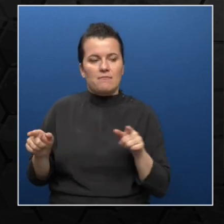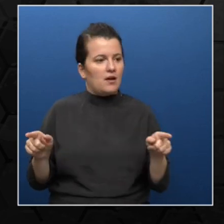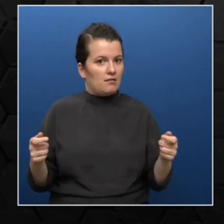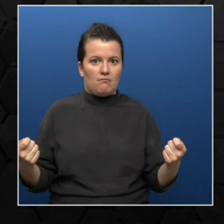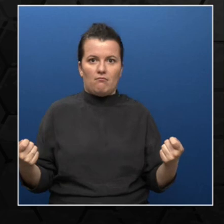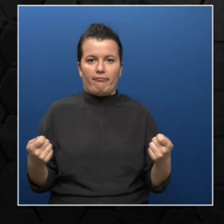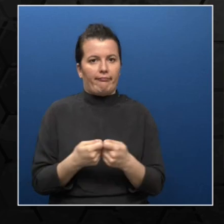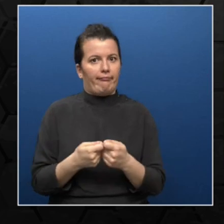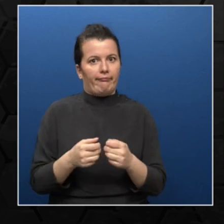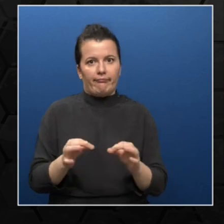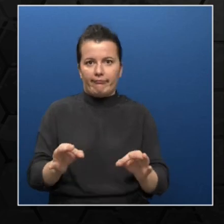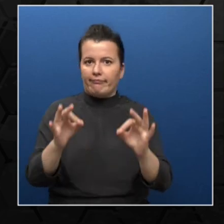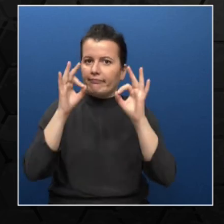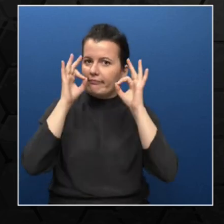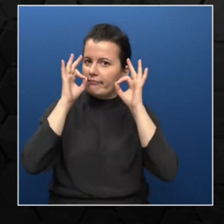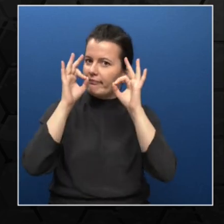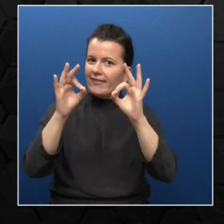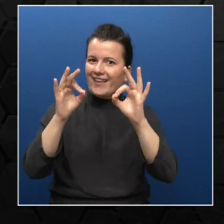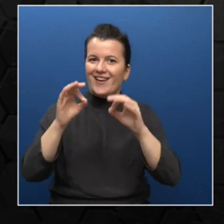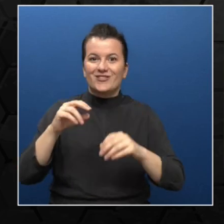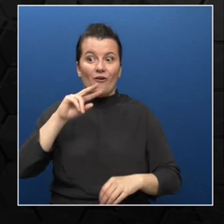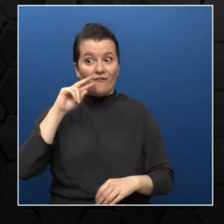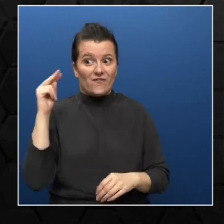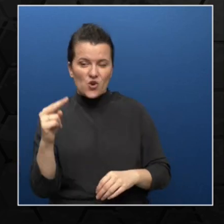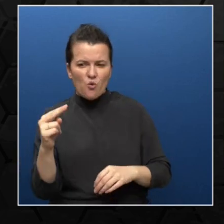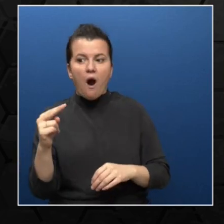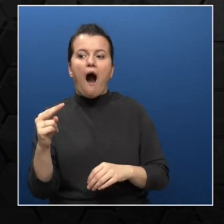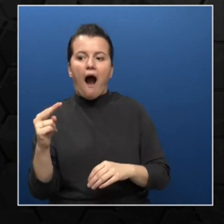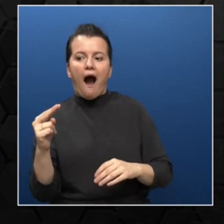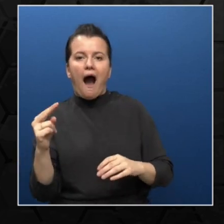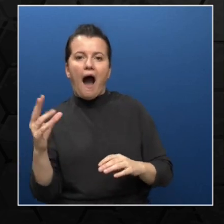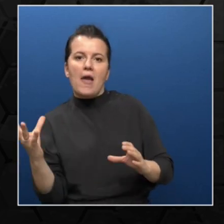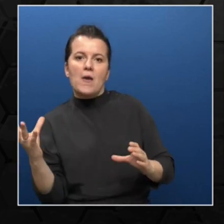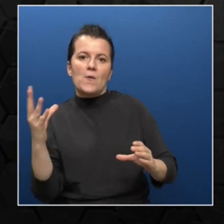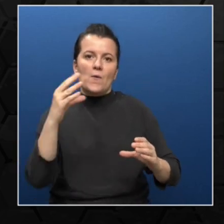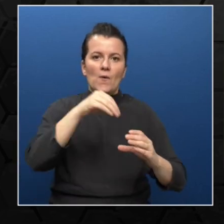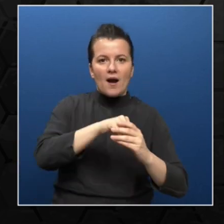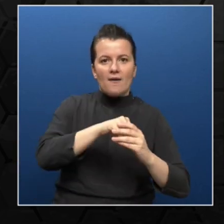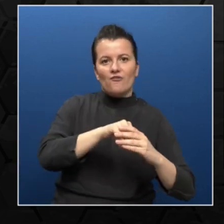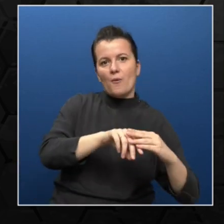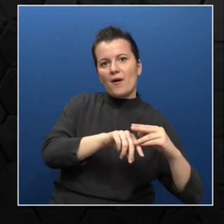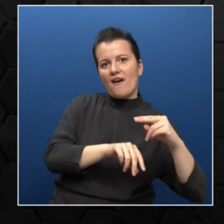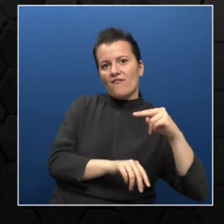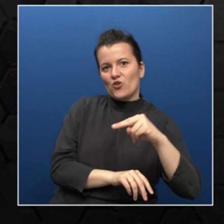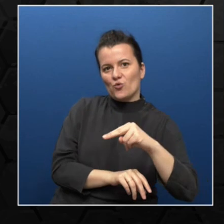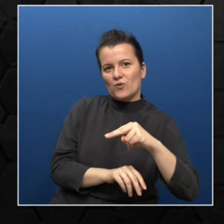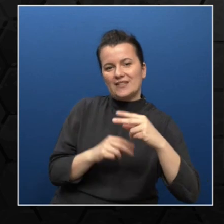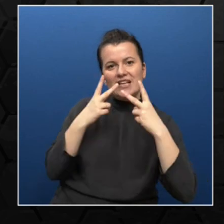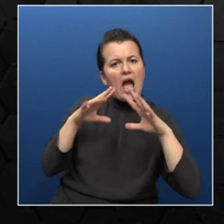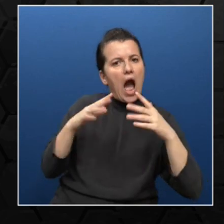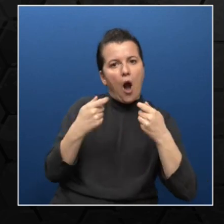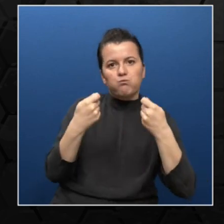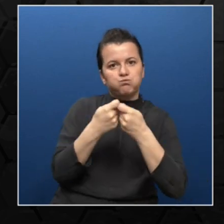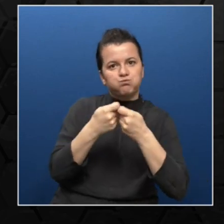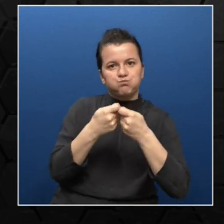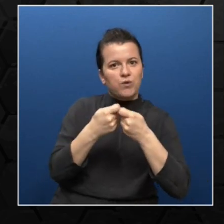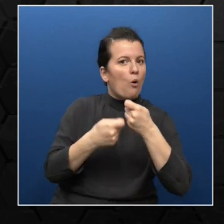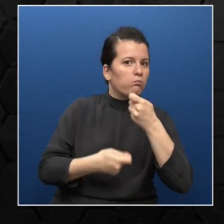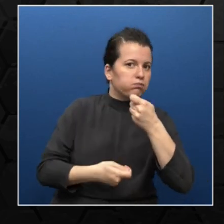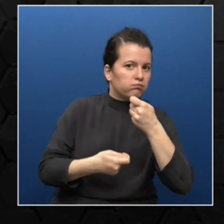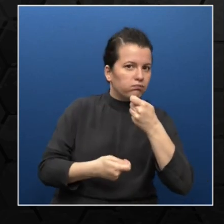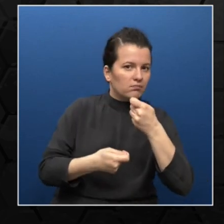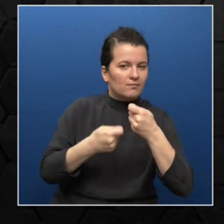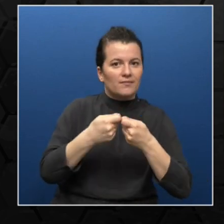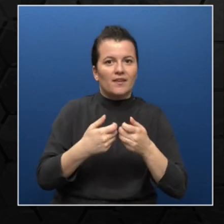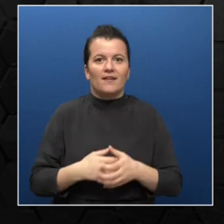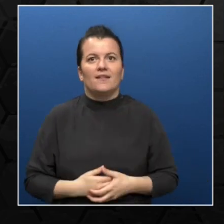actually a very, very useful thing to do. So consider doing those kind of things. Games researchers getting into, say,